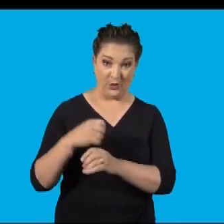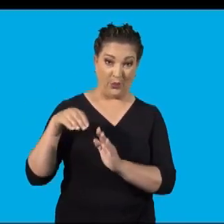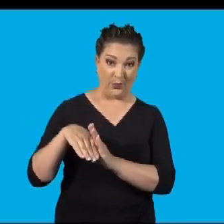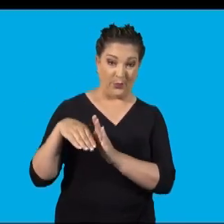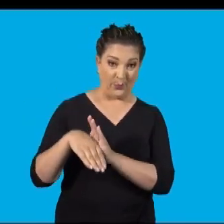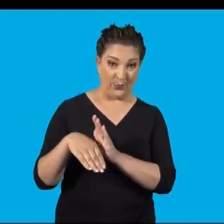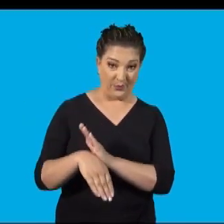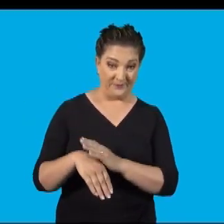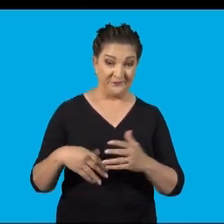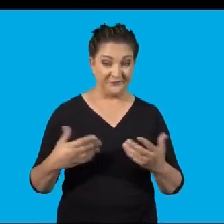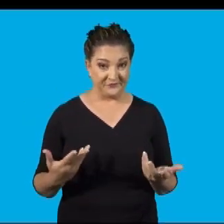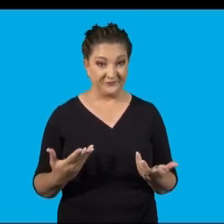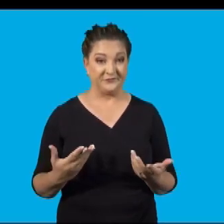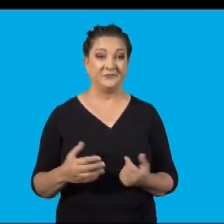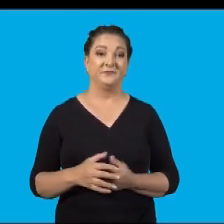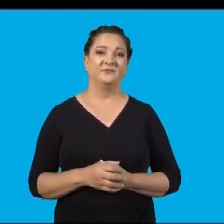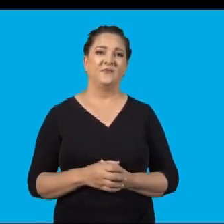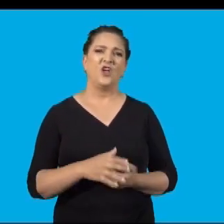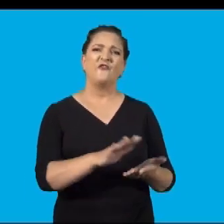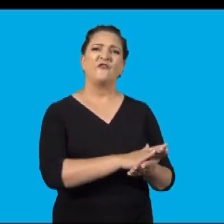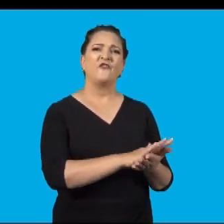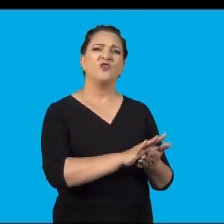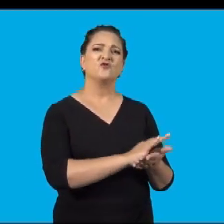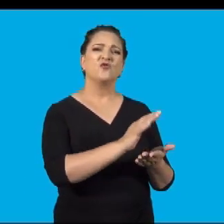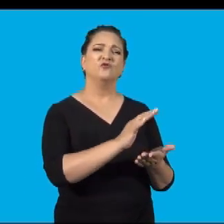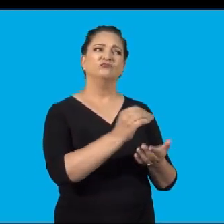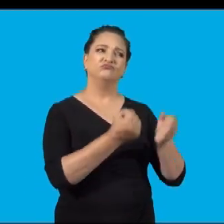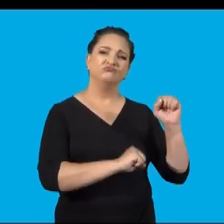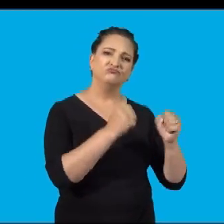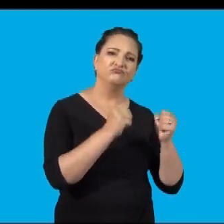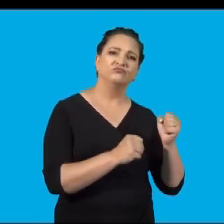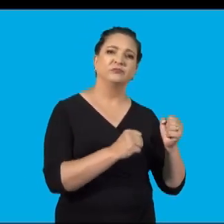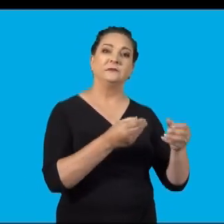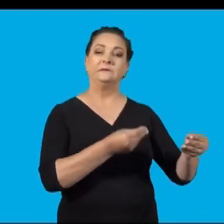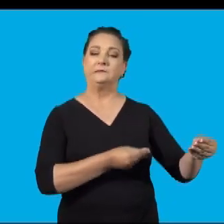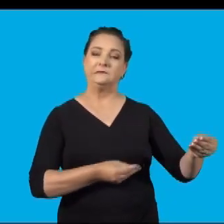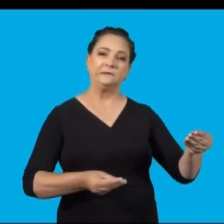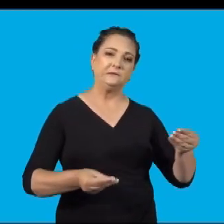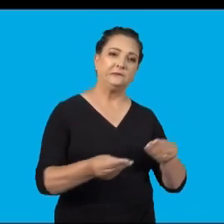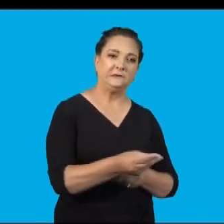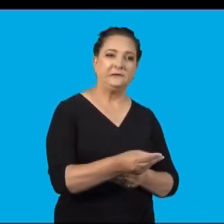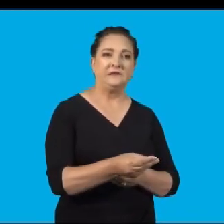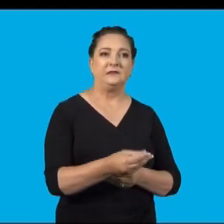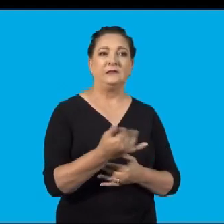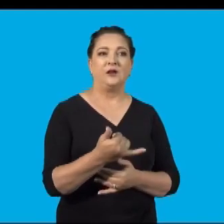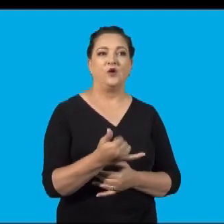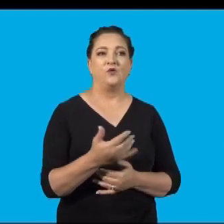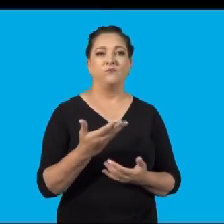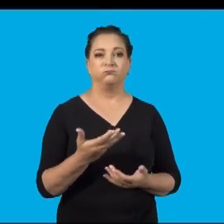year. We're told a photocopy machine was traded in